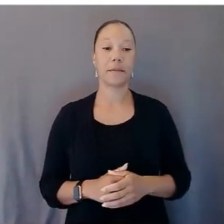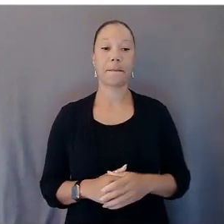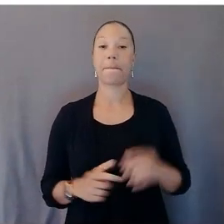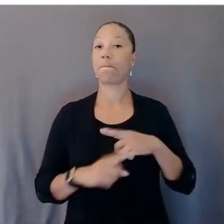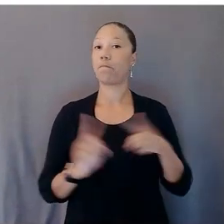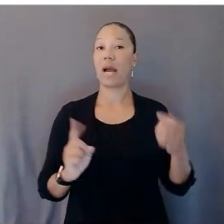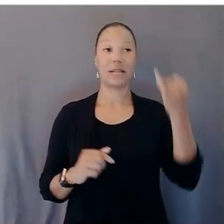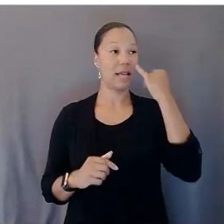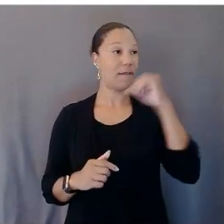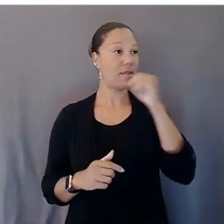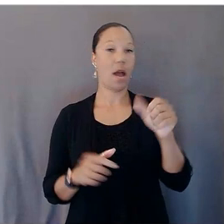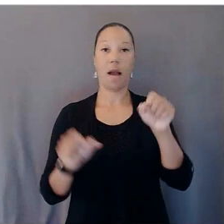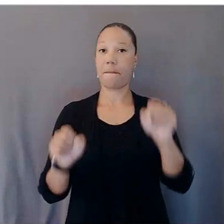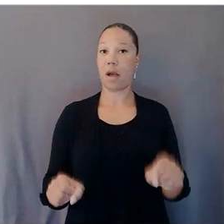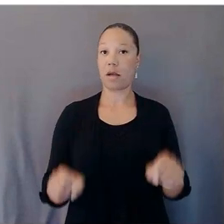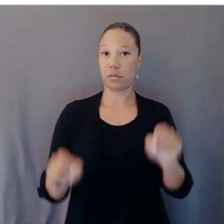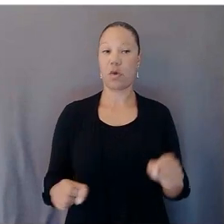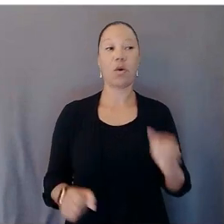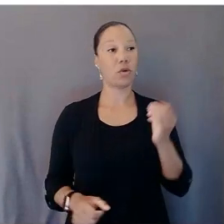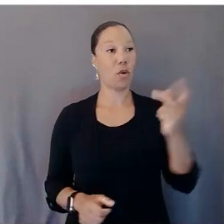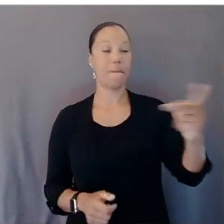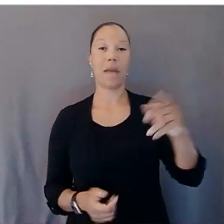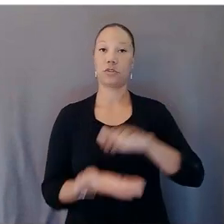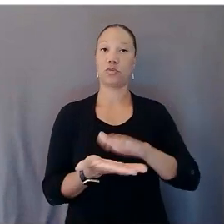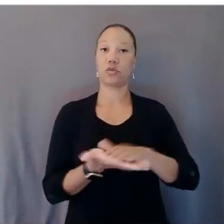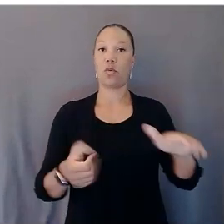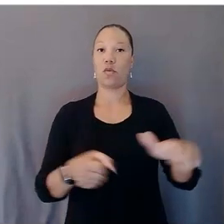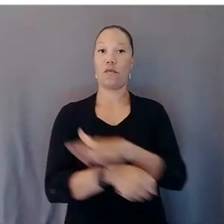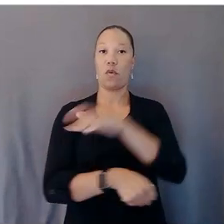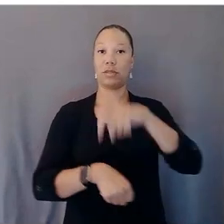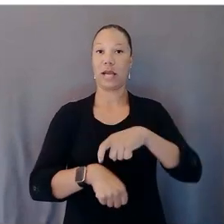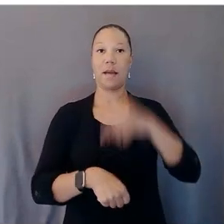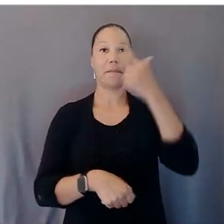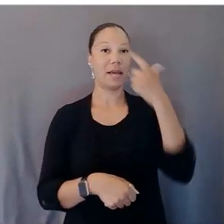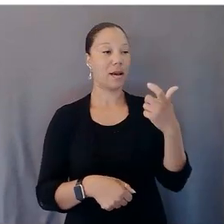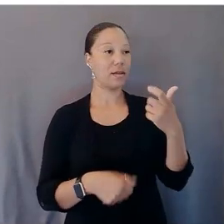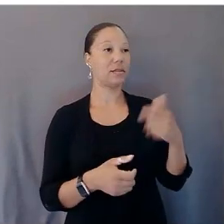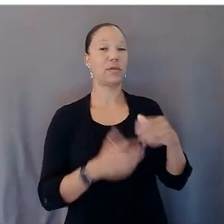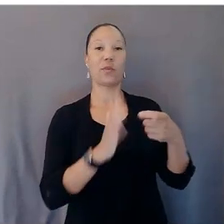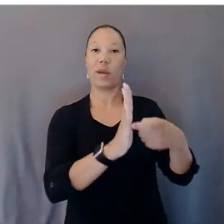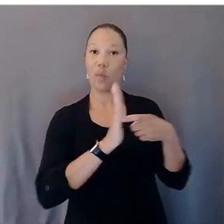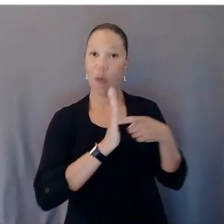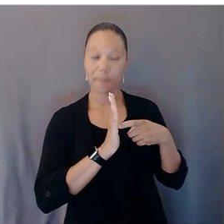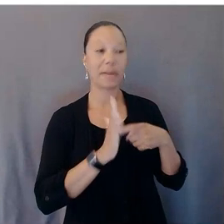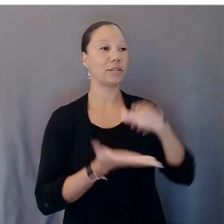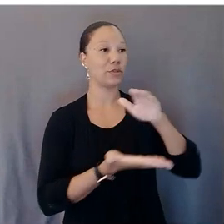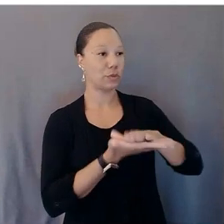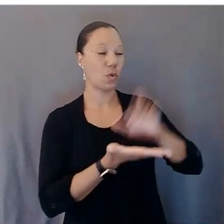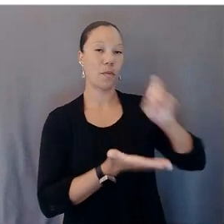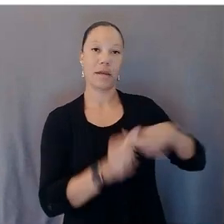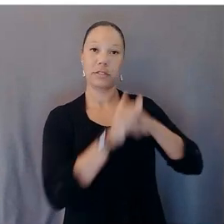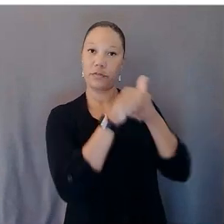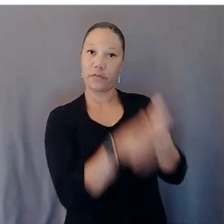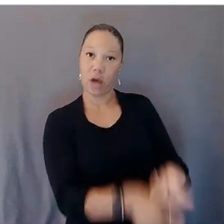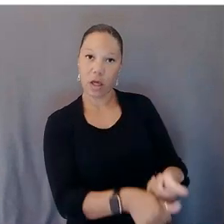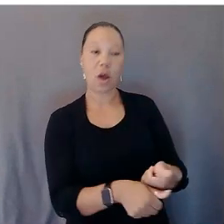If that is not necessarily the way things are going to go because of the criteria that the schools have to, go through